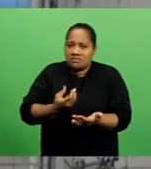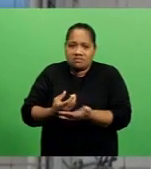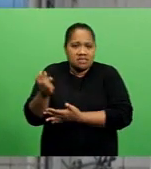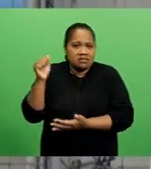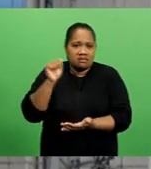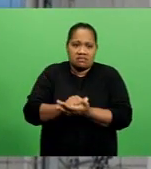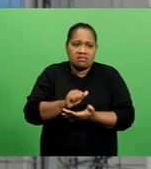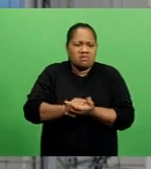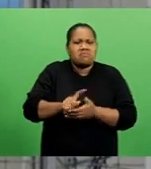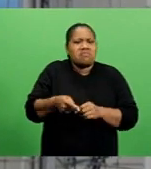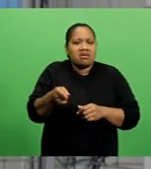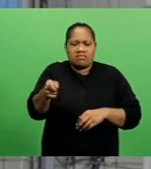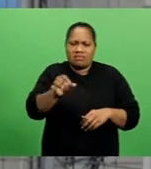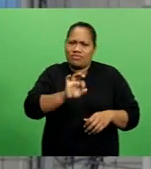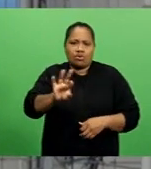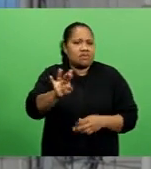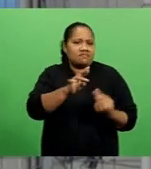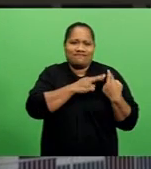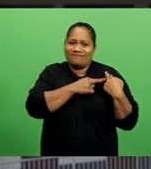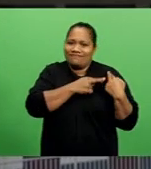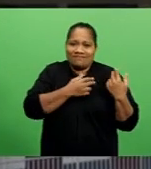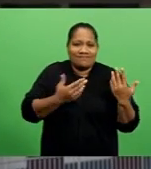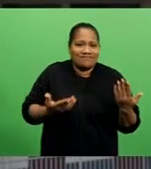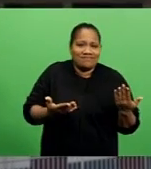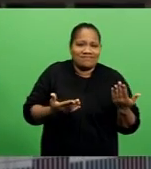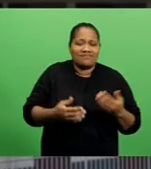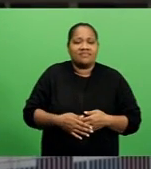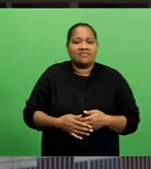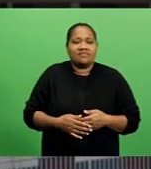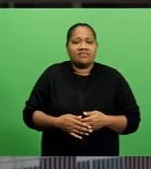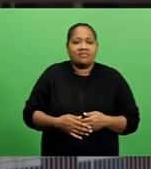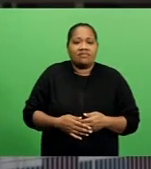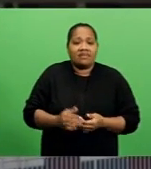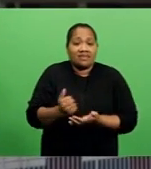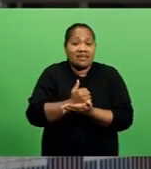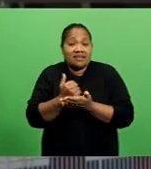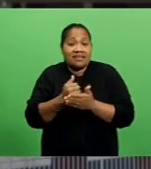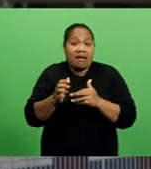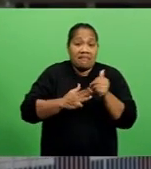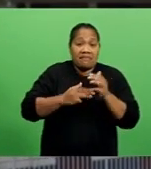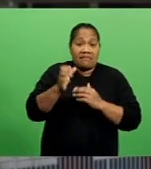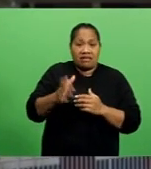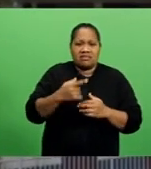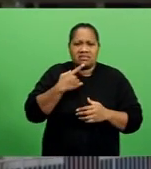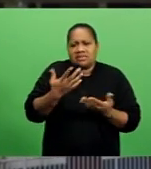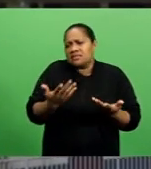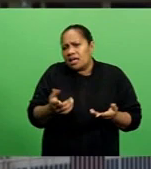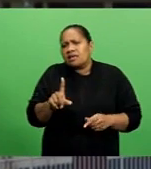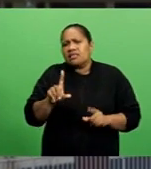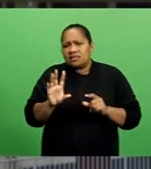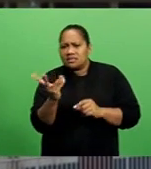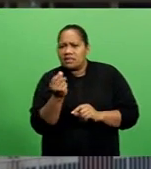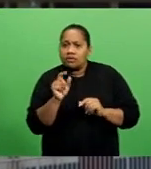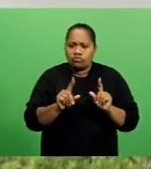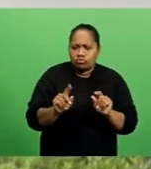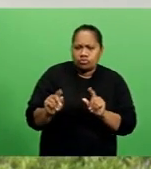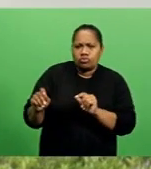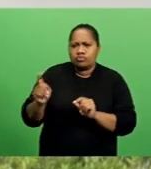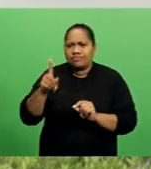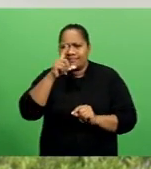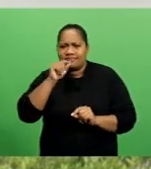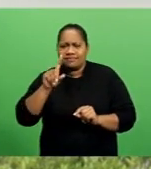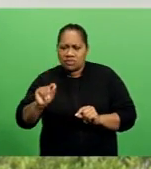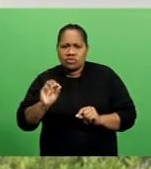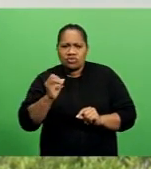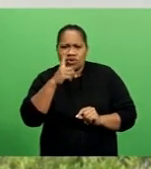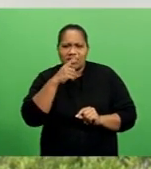being responsible. PRB Acting General Manager Patrick View says they are doing what they can to address the issue, as he also